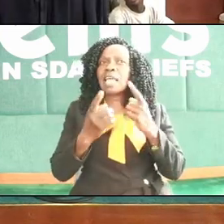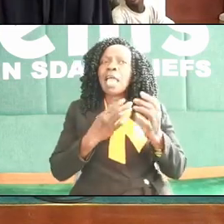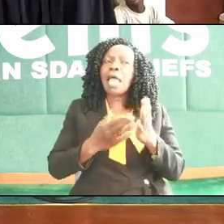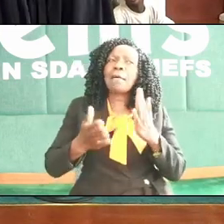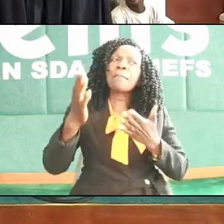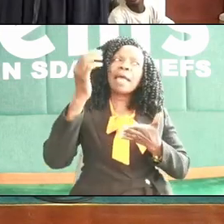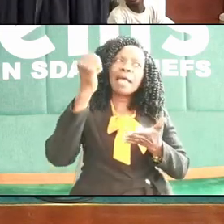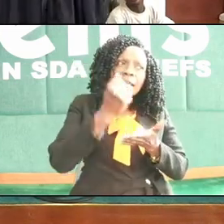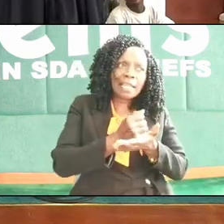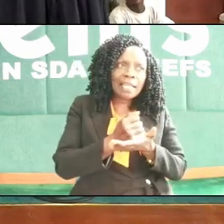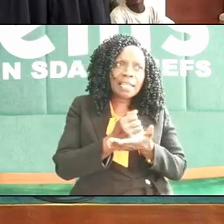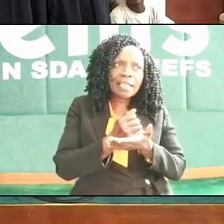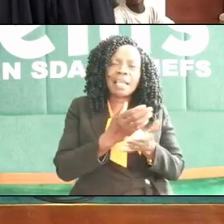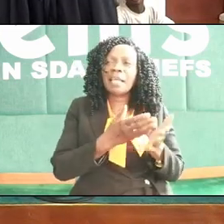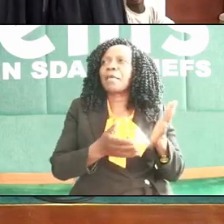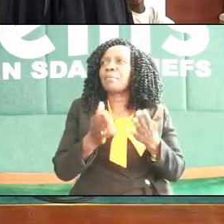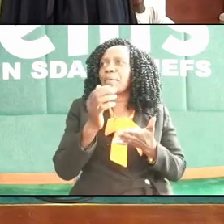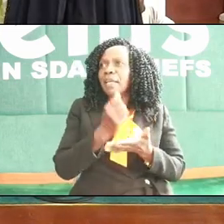amen. Amen.